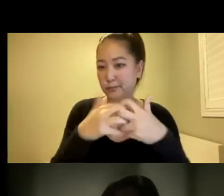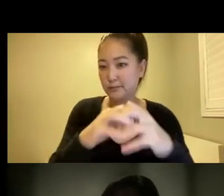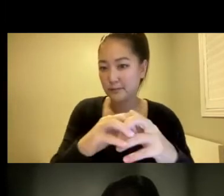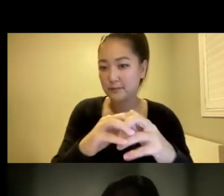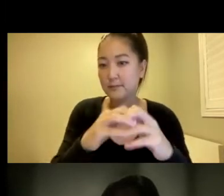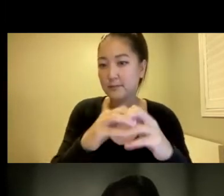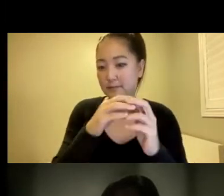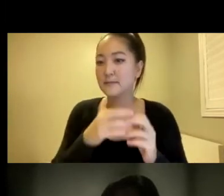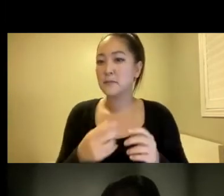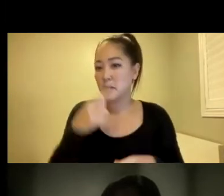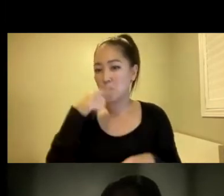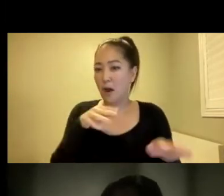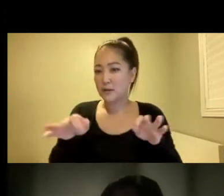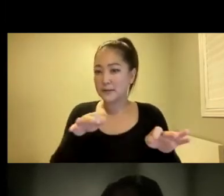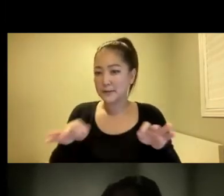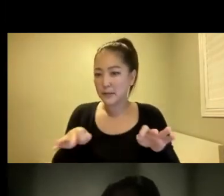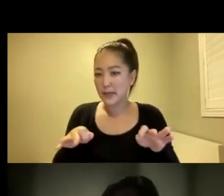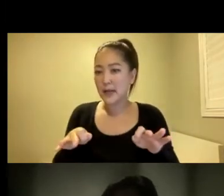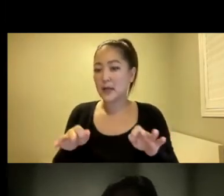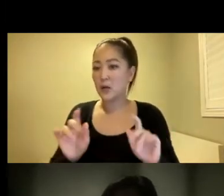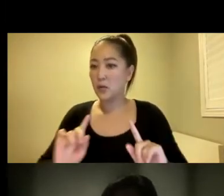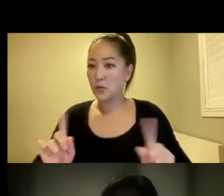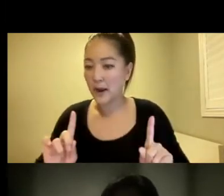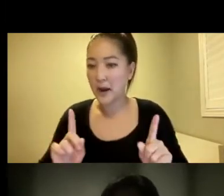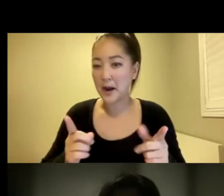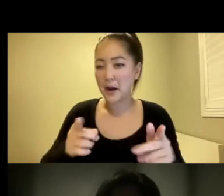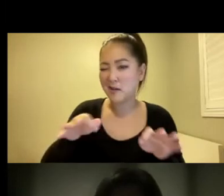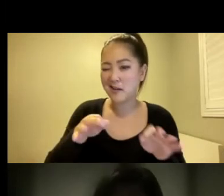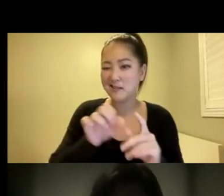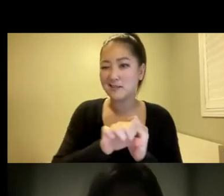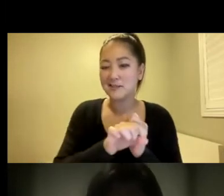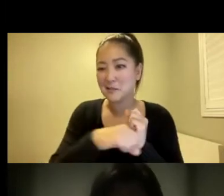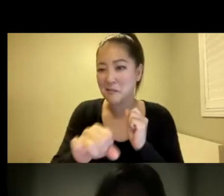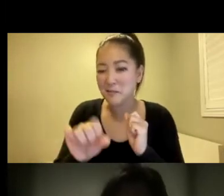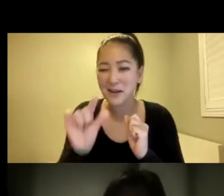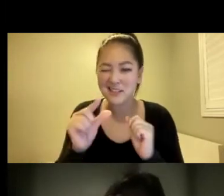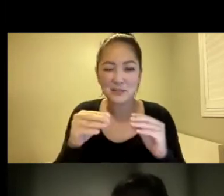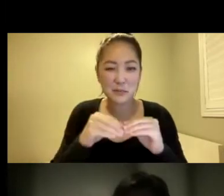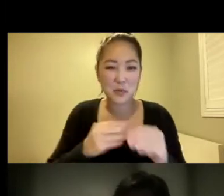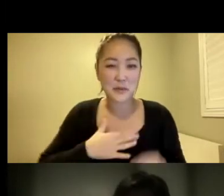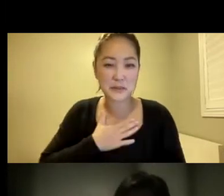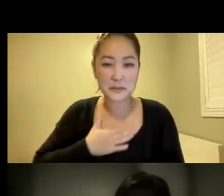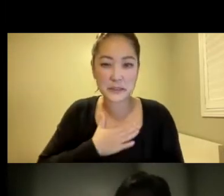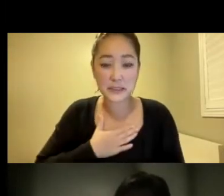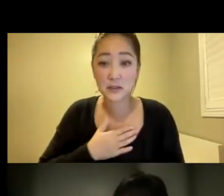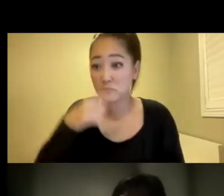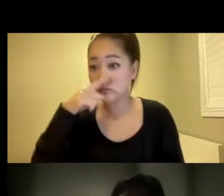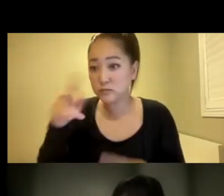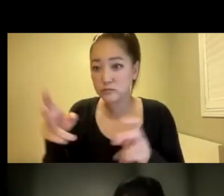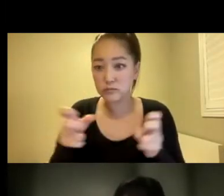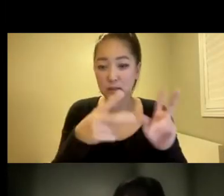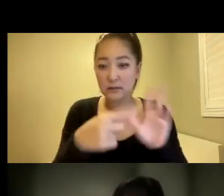and how. Yeah, absolutely. And if you could pull up that image as well, that would be